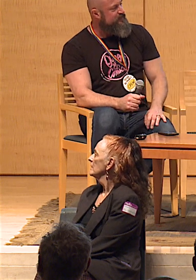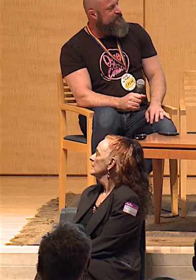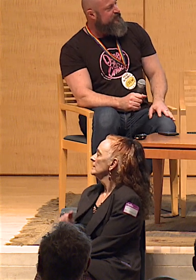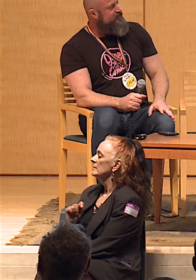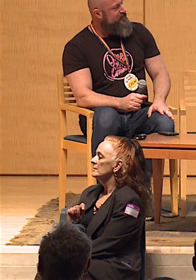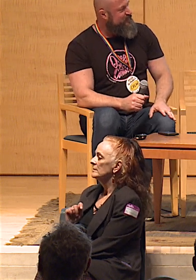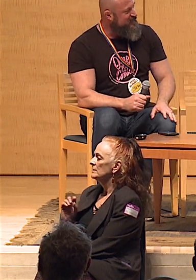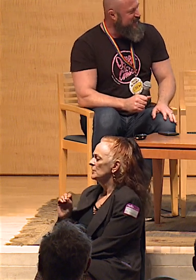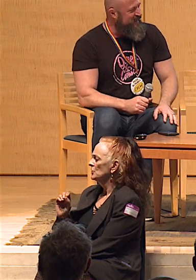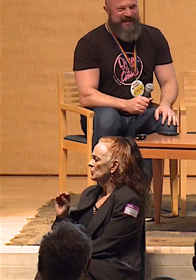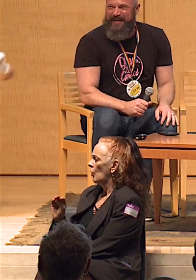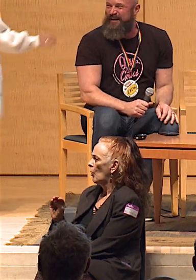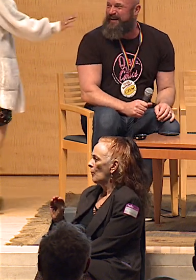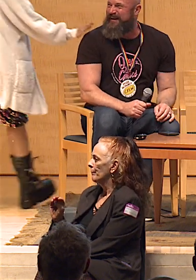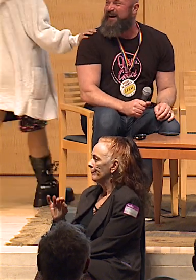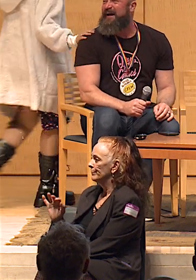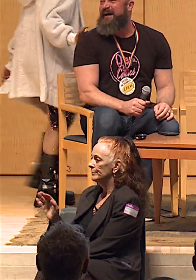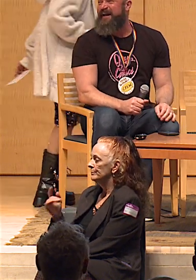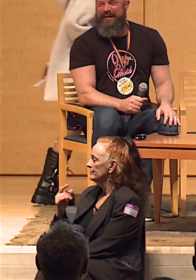but bi.